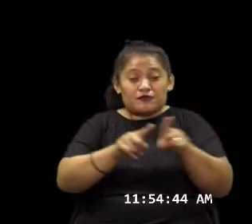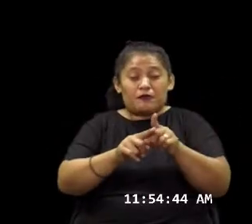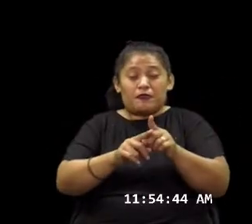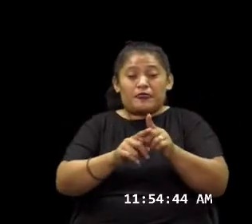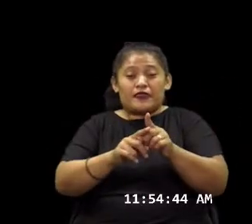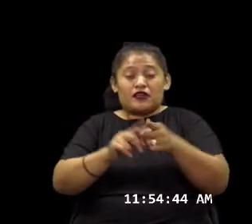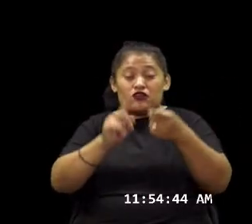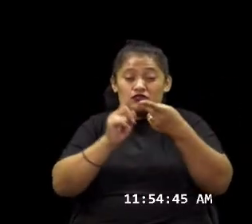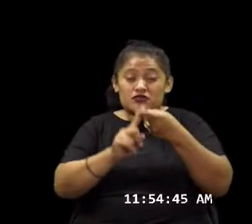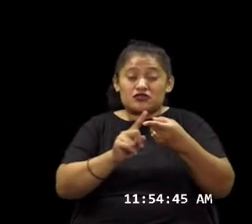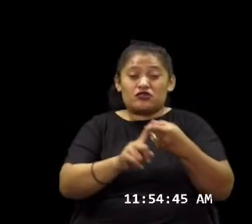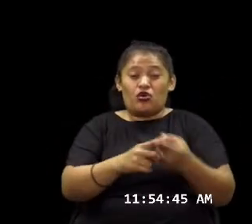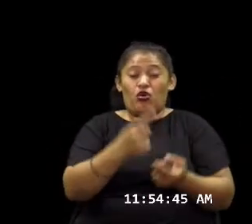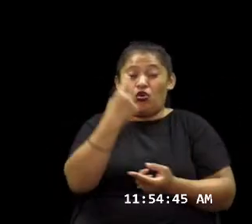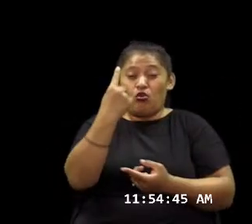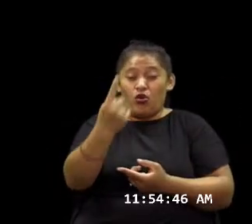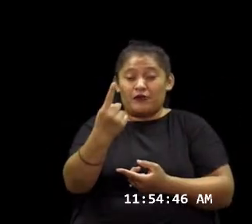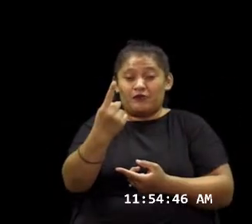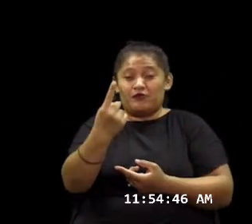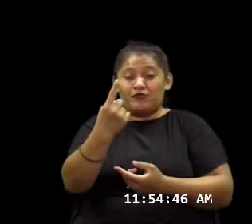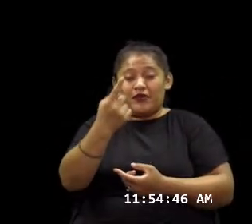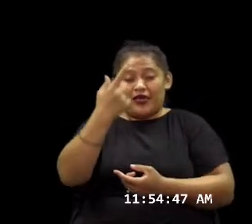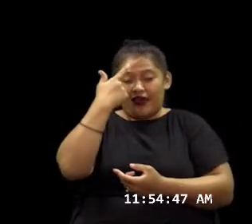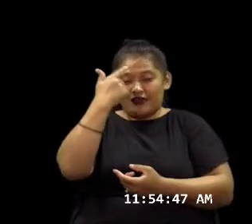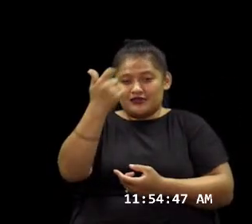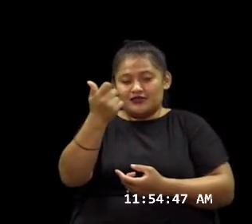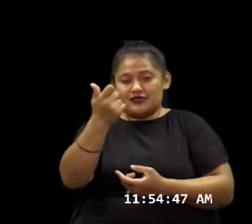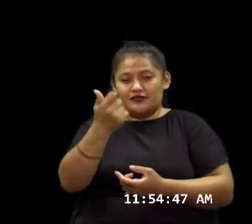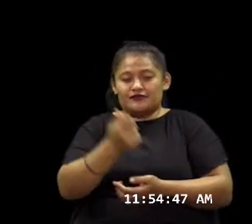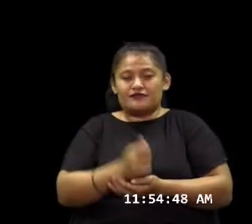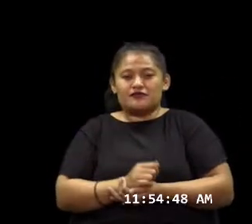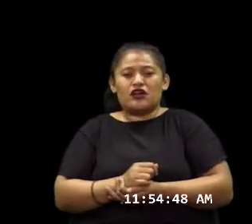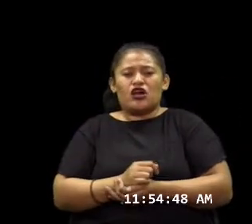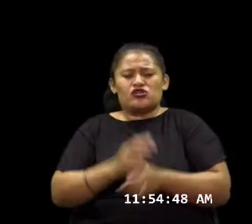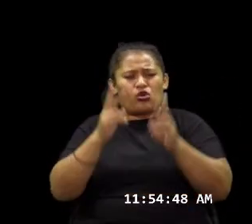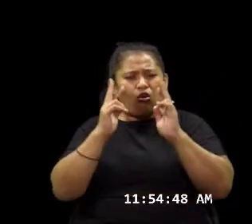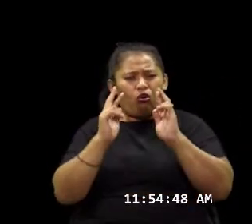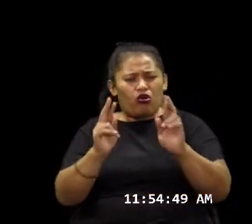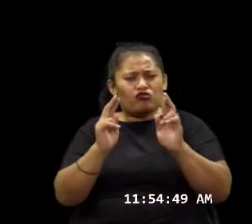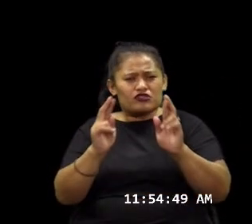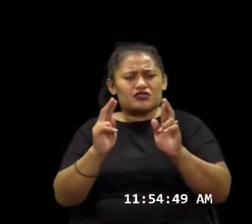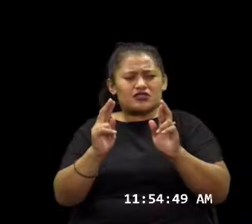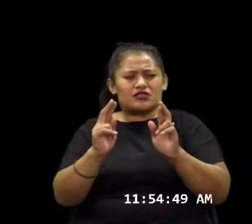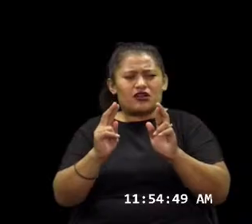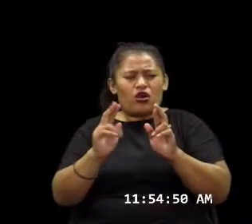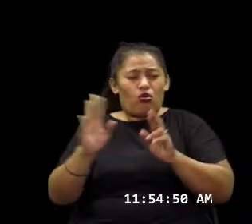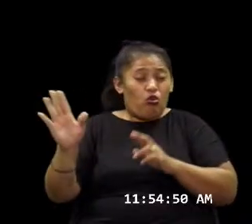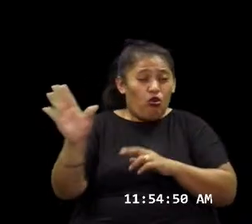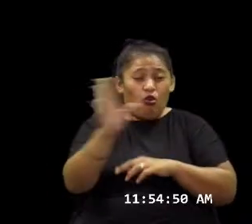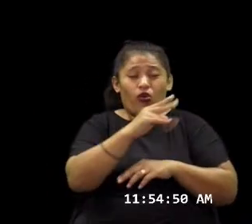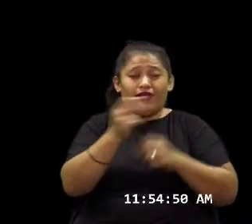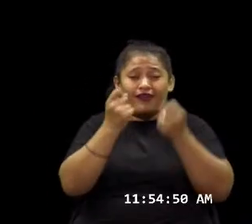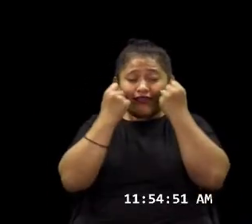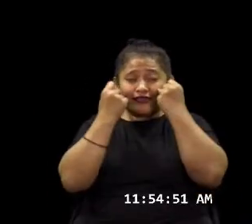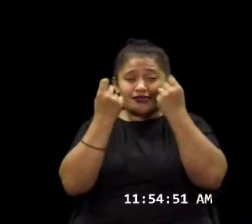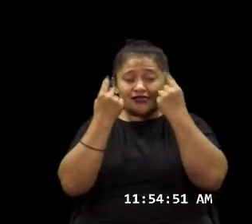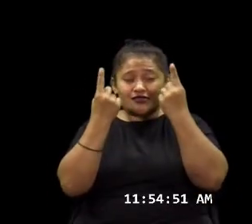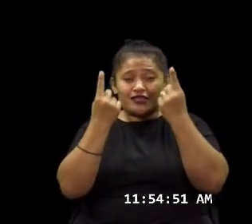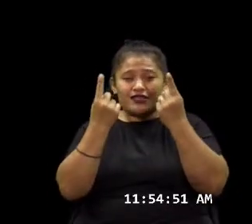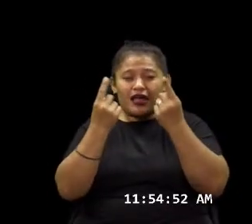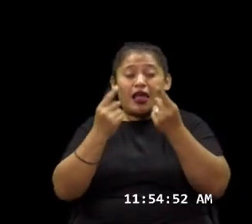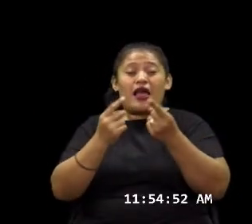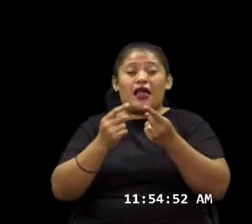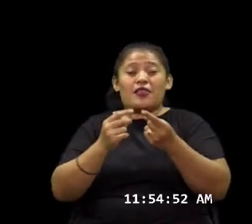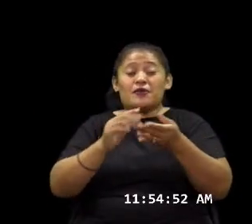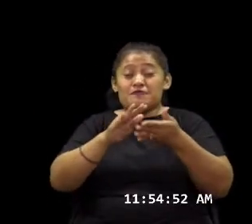contains only one main idea. So hopefully we have all understand the